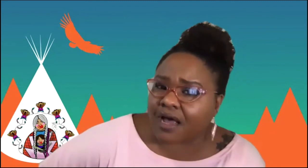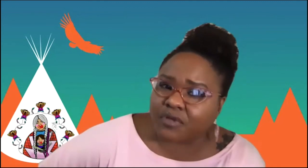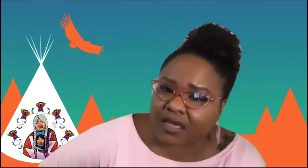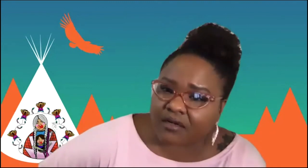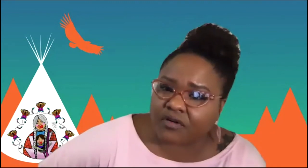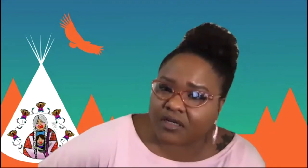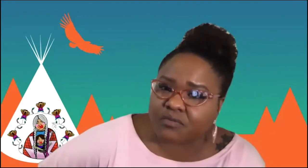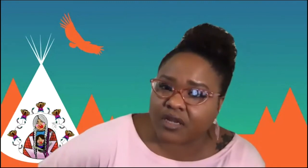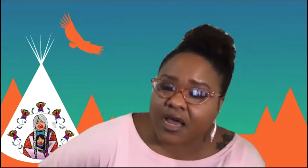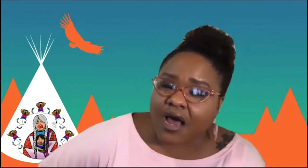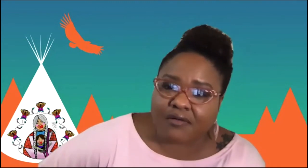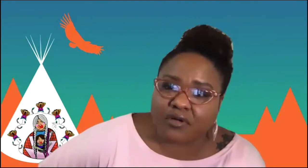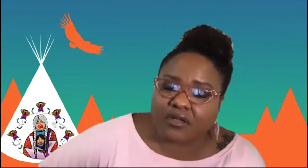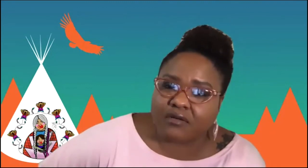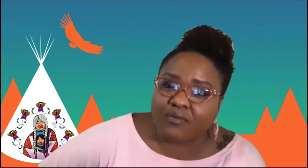that's complicated for us, but